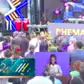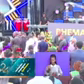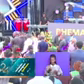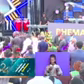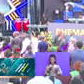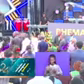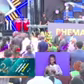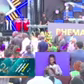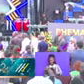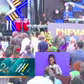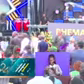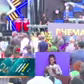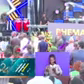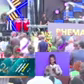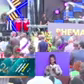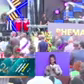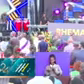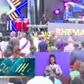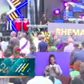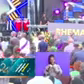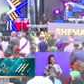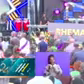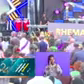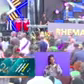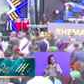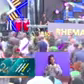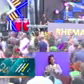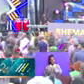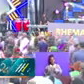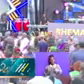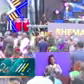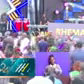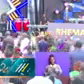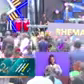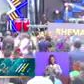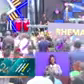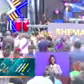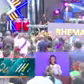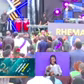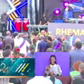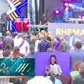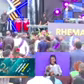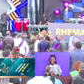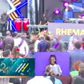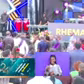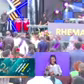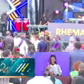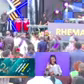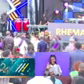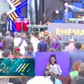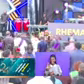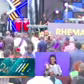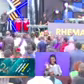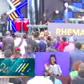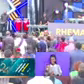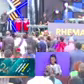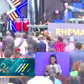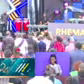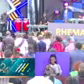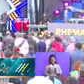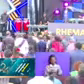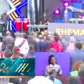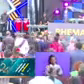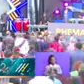the Miracles that will become normal in this Rama Fest is going to